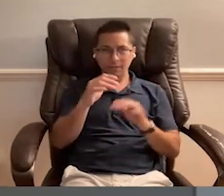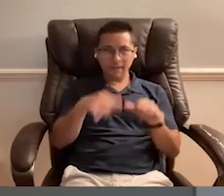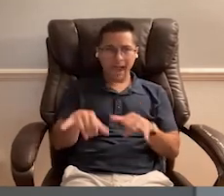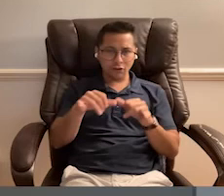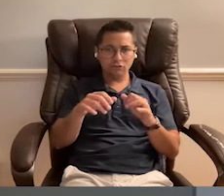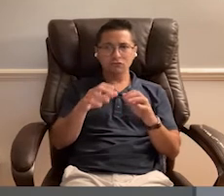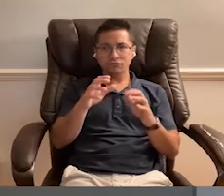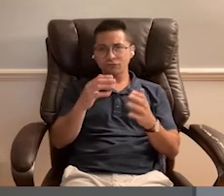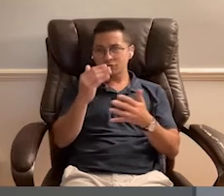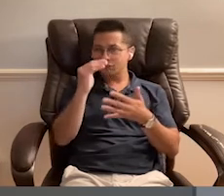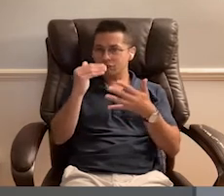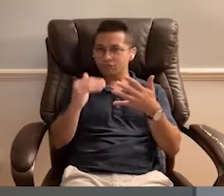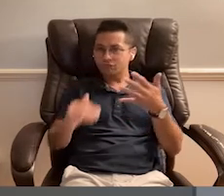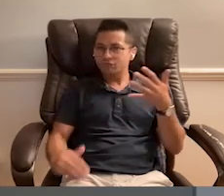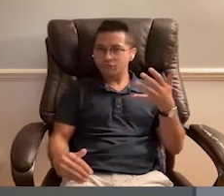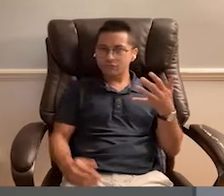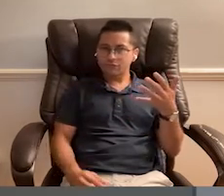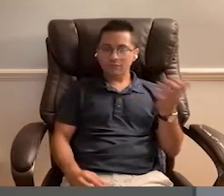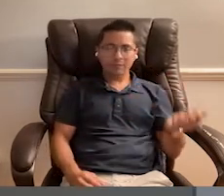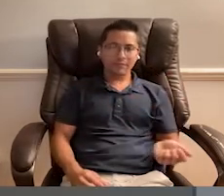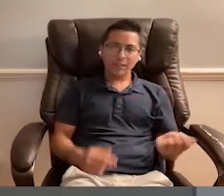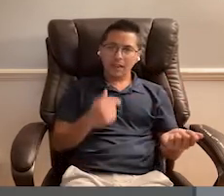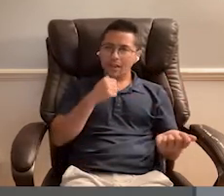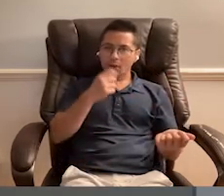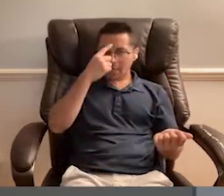and restricted patterns, and on and on and on.